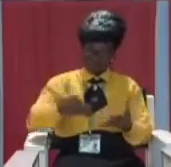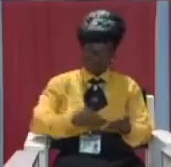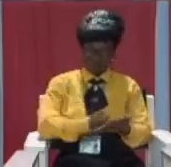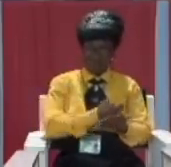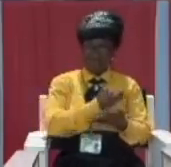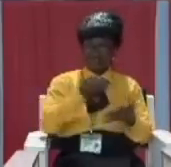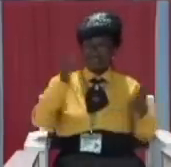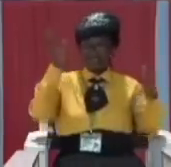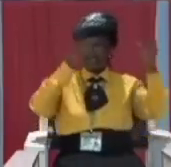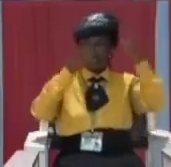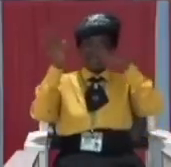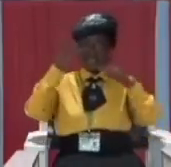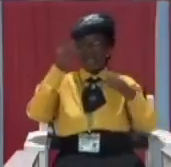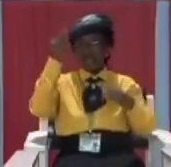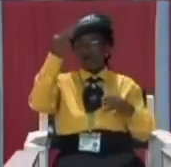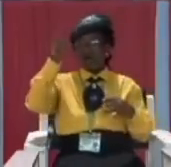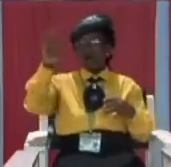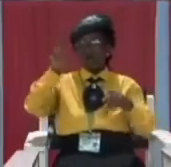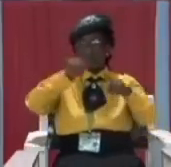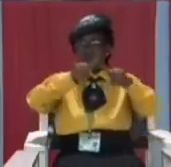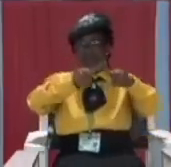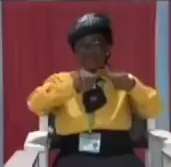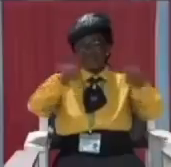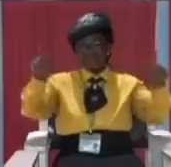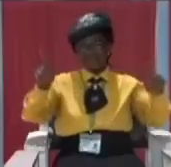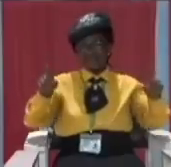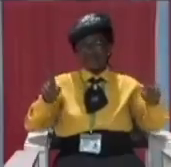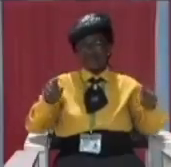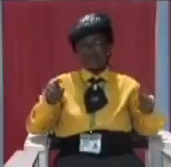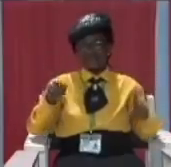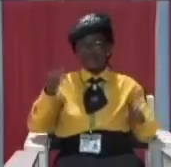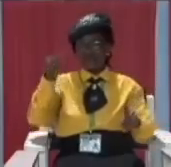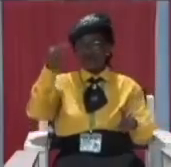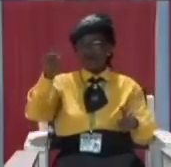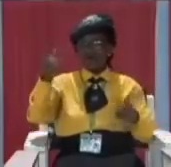of deliverance, of liberty,